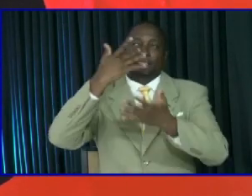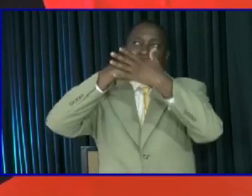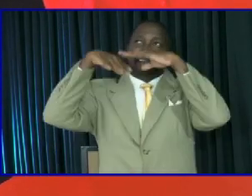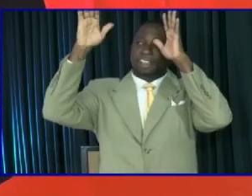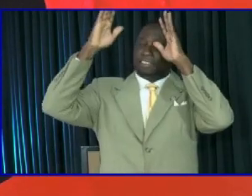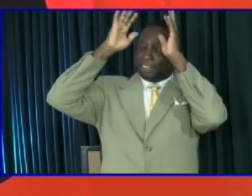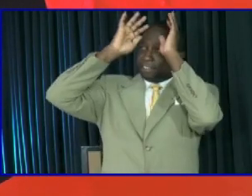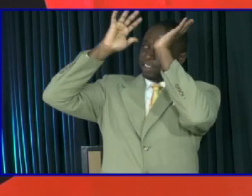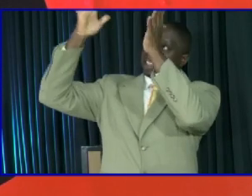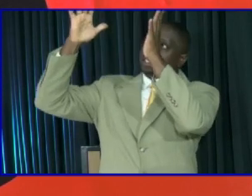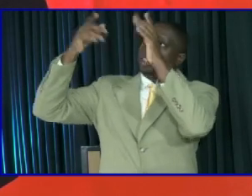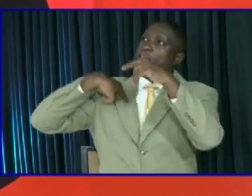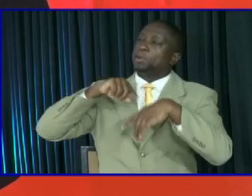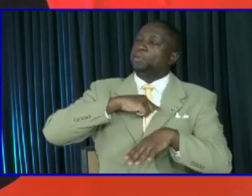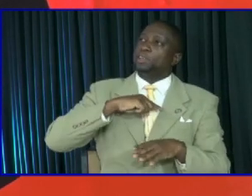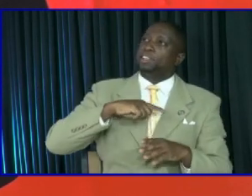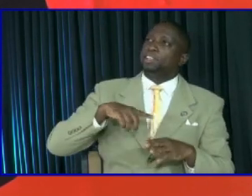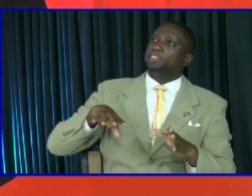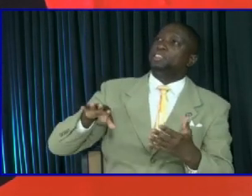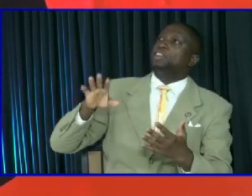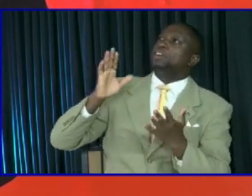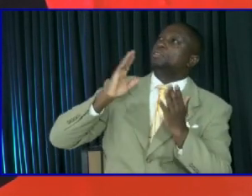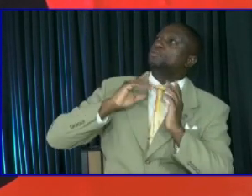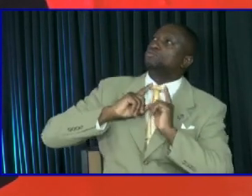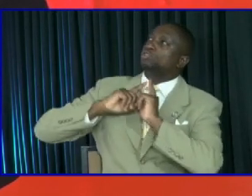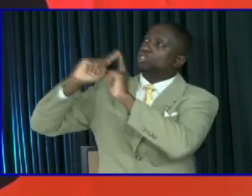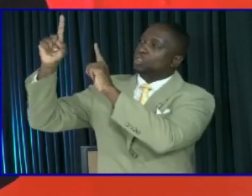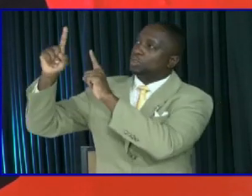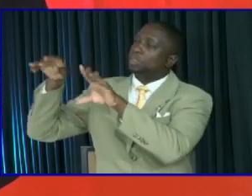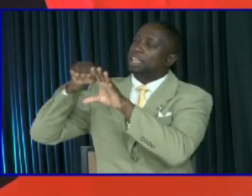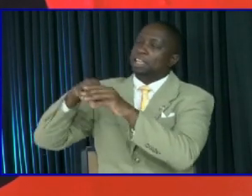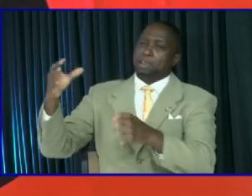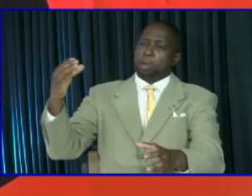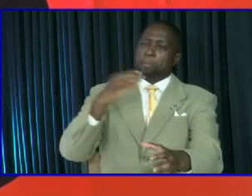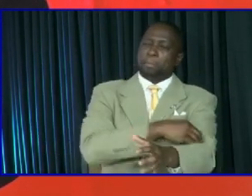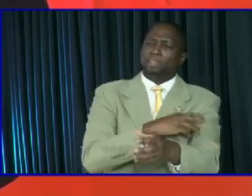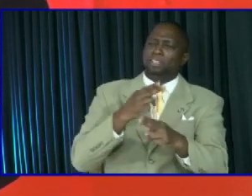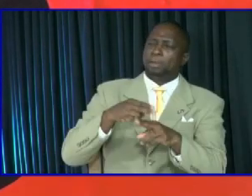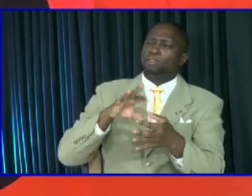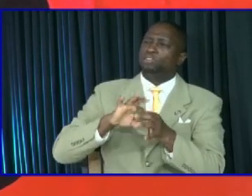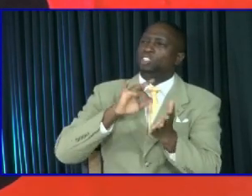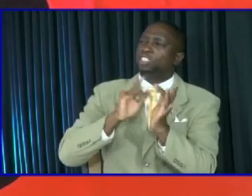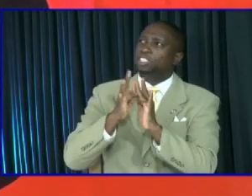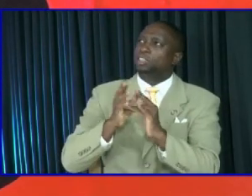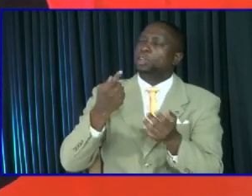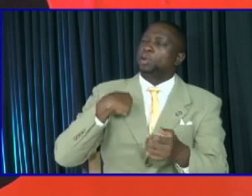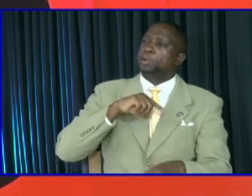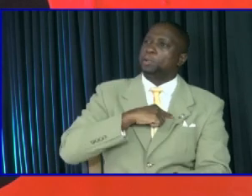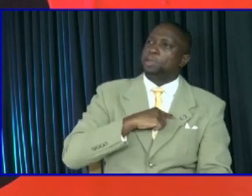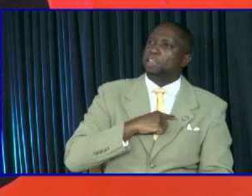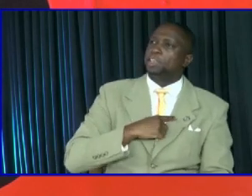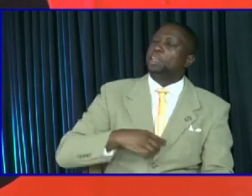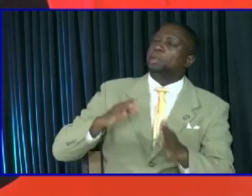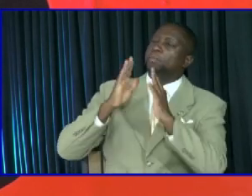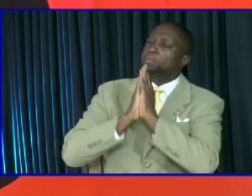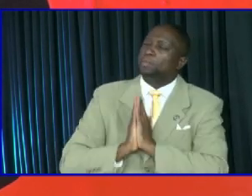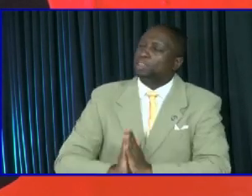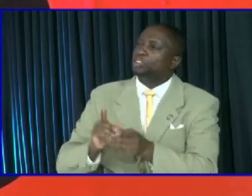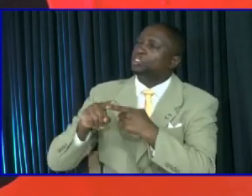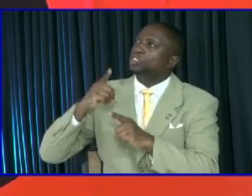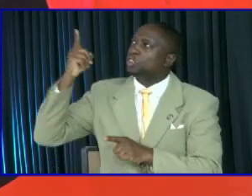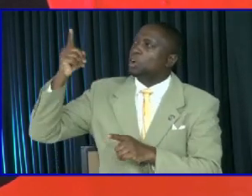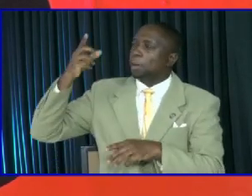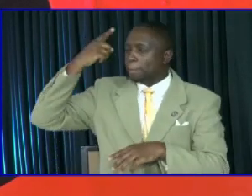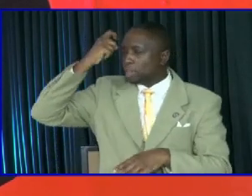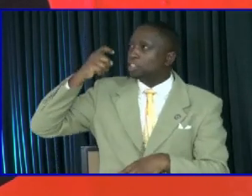Father, we come to you in the mighty name of Jesus. We come to you, Lord, because you have invited us to